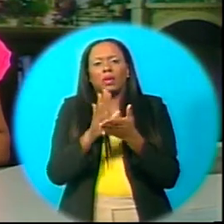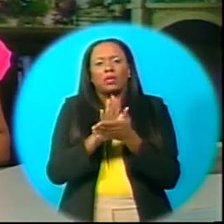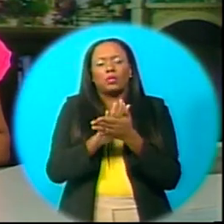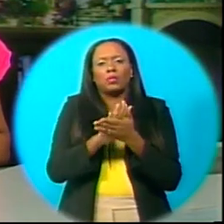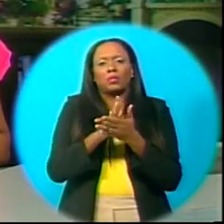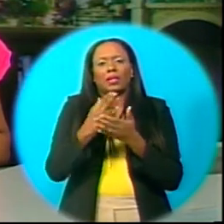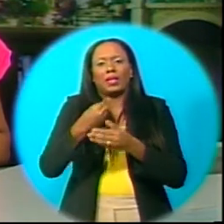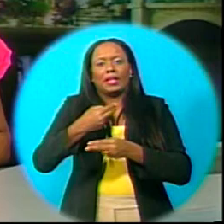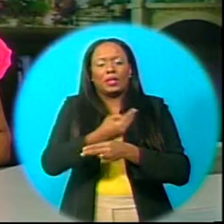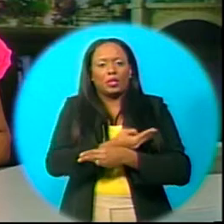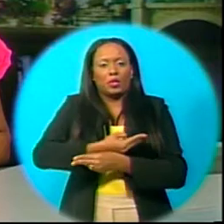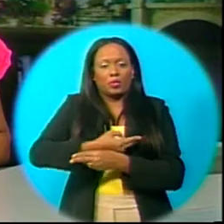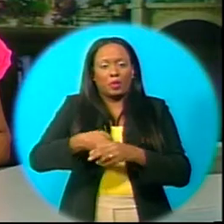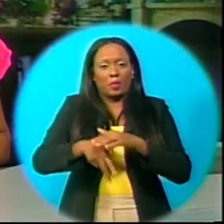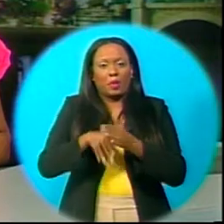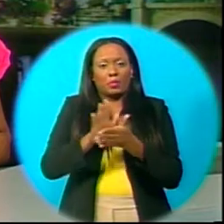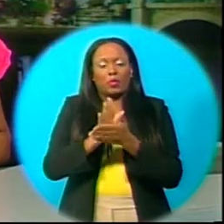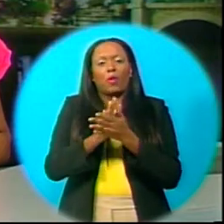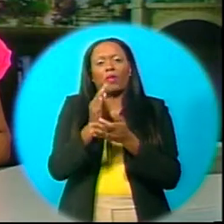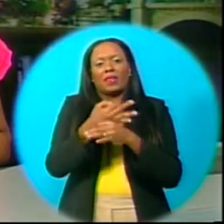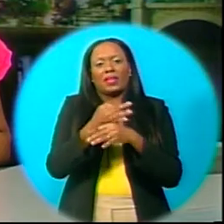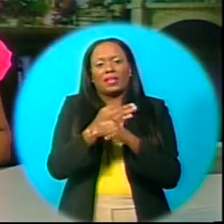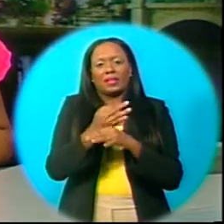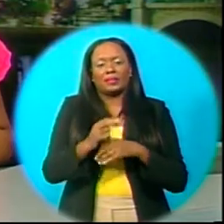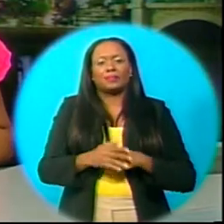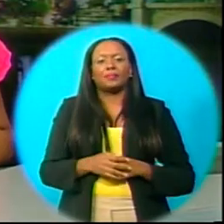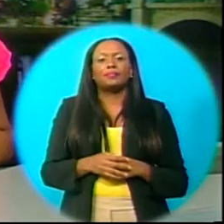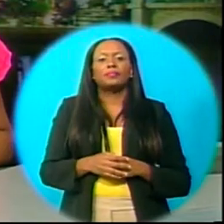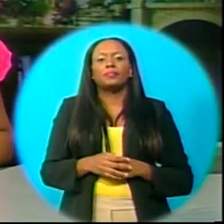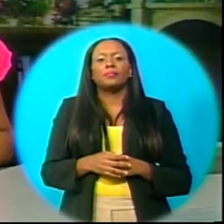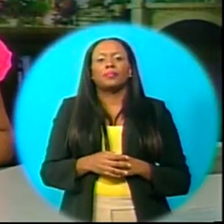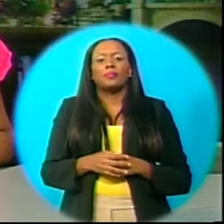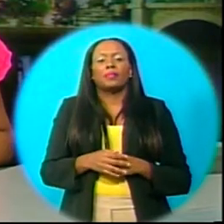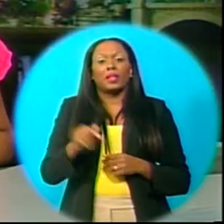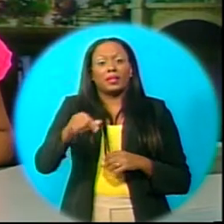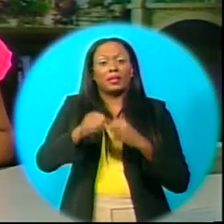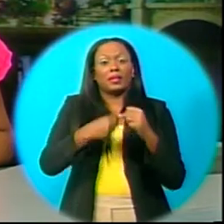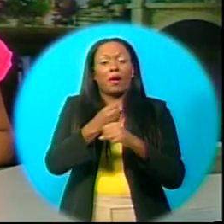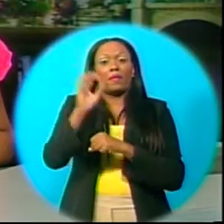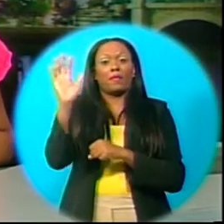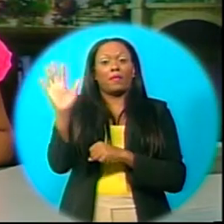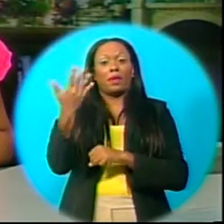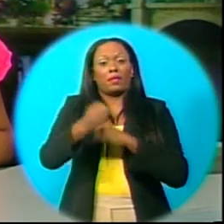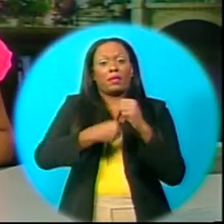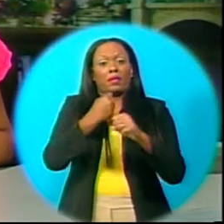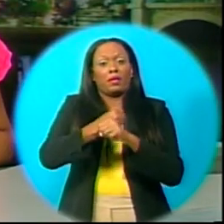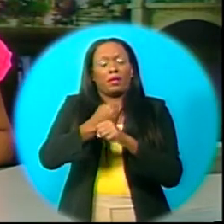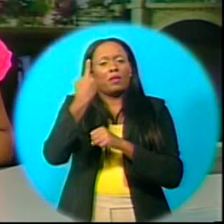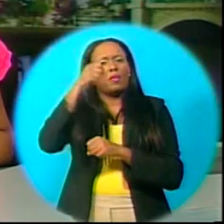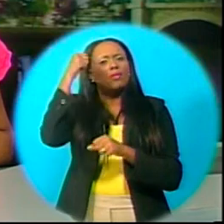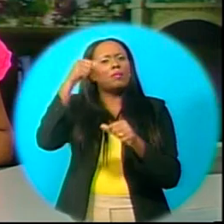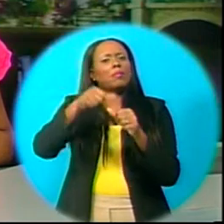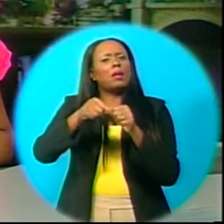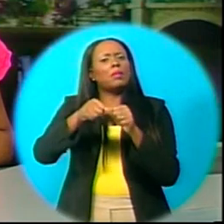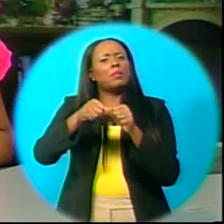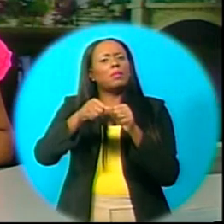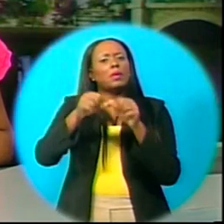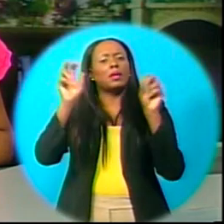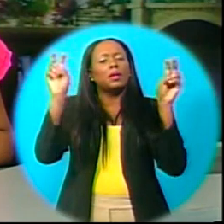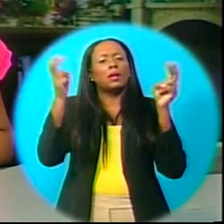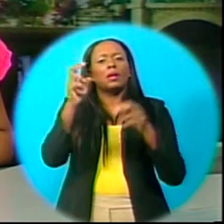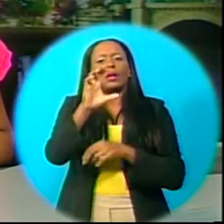year. As the 5th anniversary of the Campus Trends tragedy draws near, the foundation set up in its remembrance is